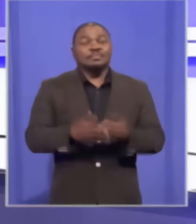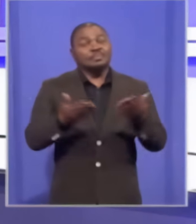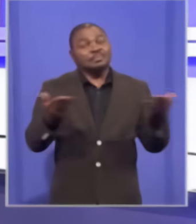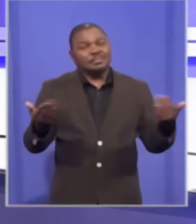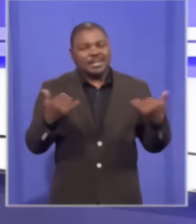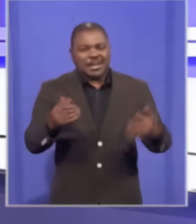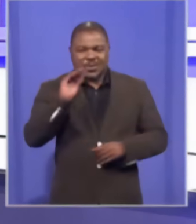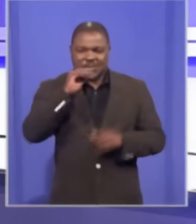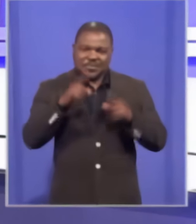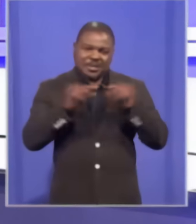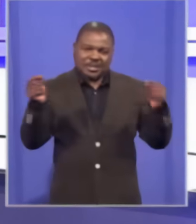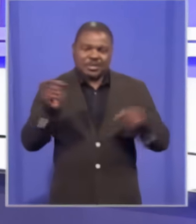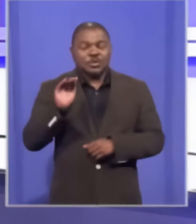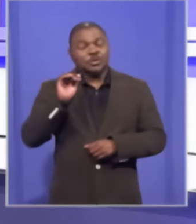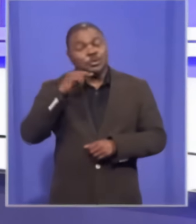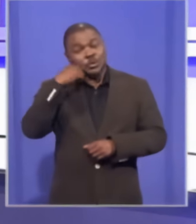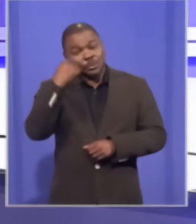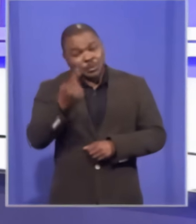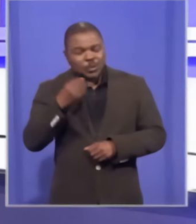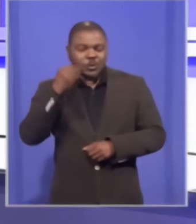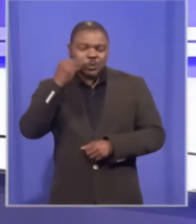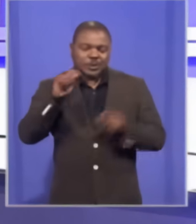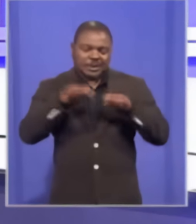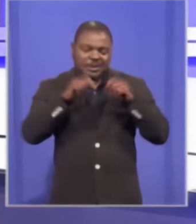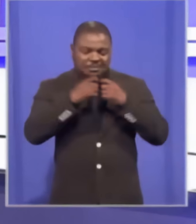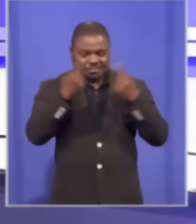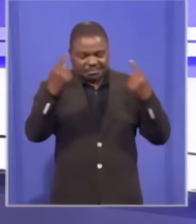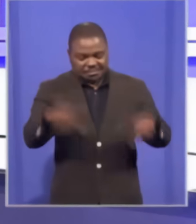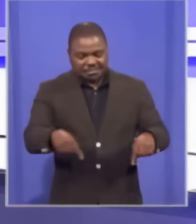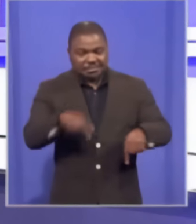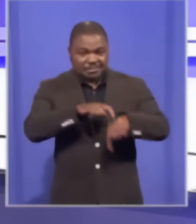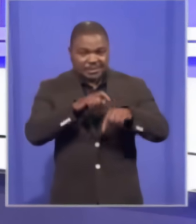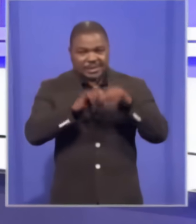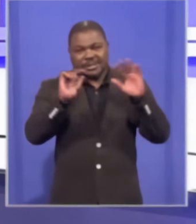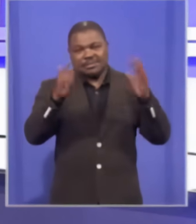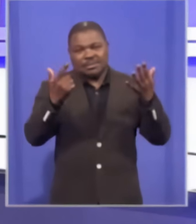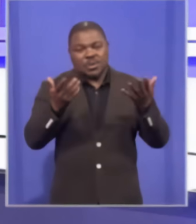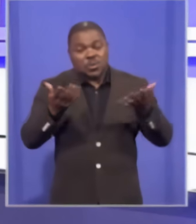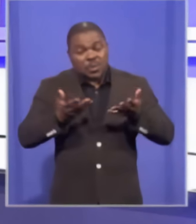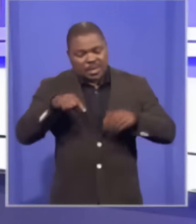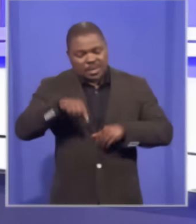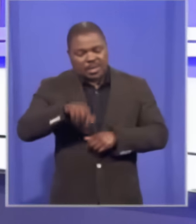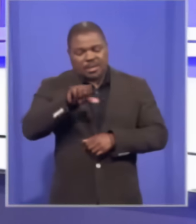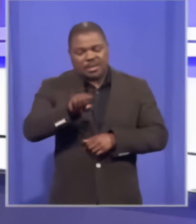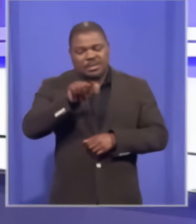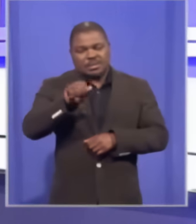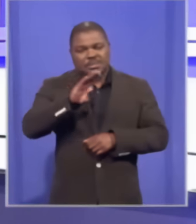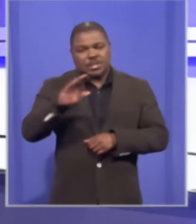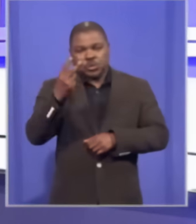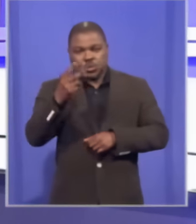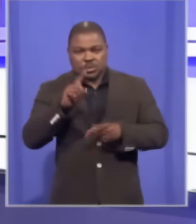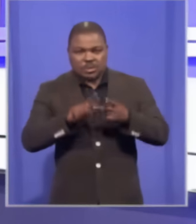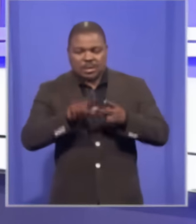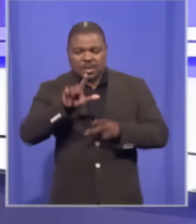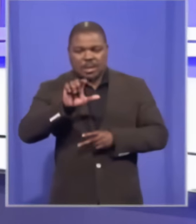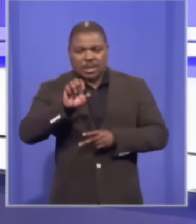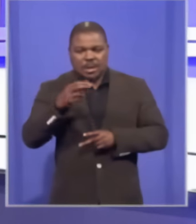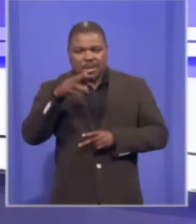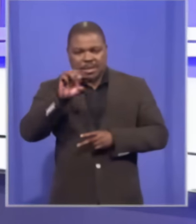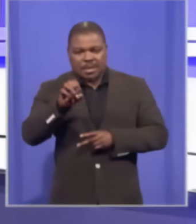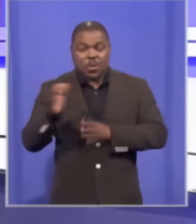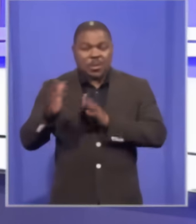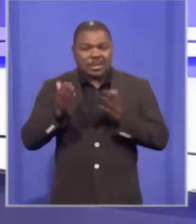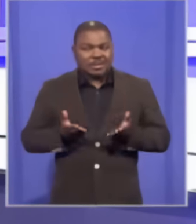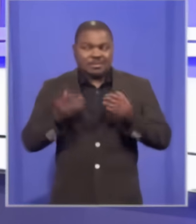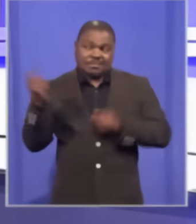Bagešo di felela mo ba setlhopha sa ditaba tša Sesotho ba tla lefa tšona ka iri ya bošupa mo go SABC 2 le lehae go sasa go latela kakanyo ya maemo